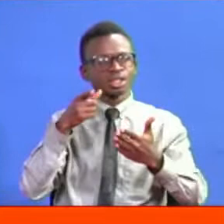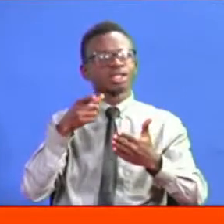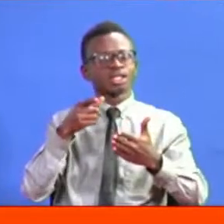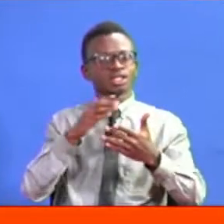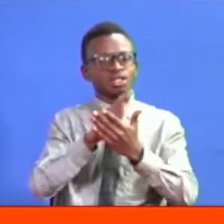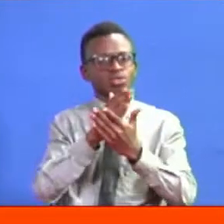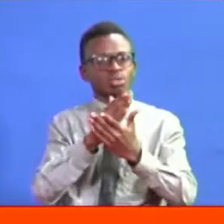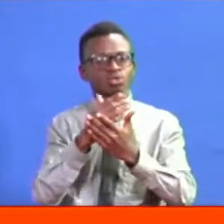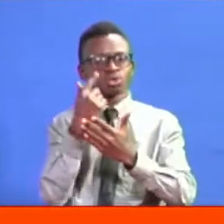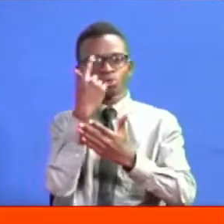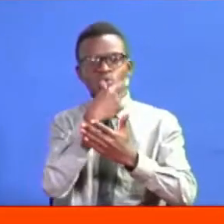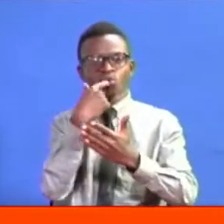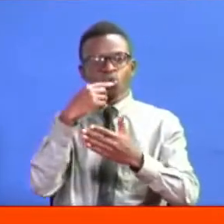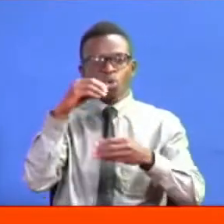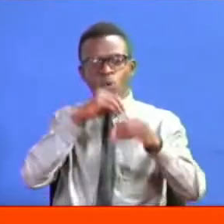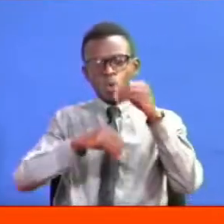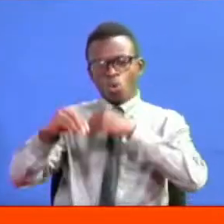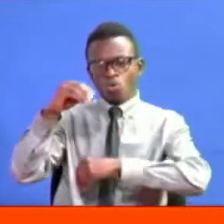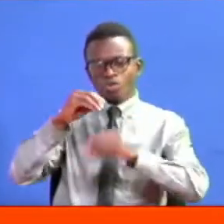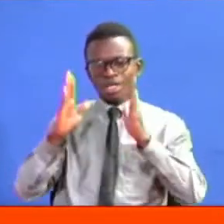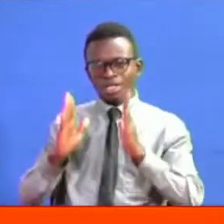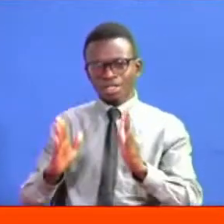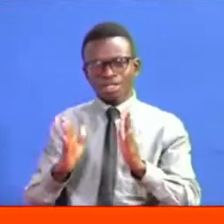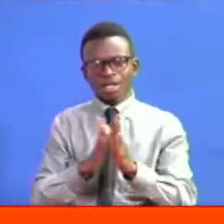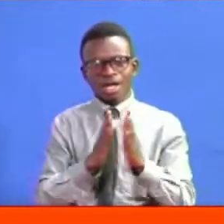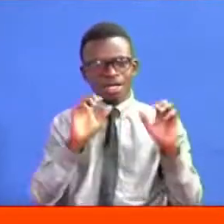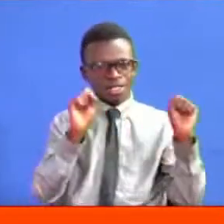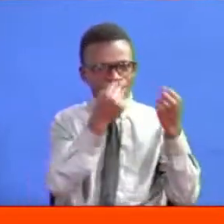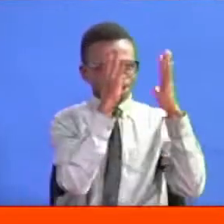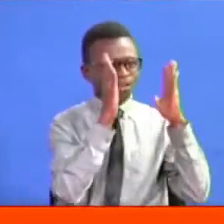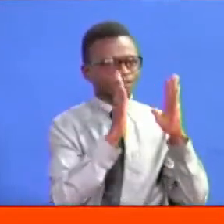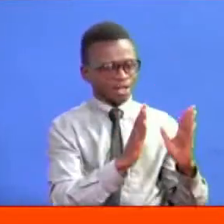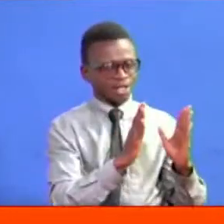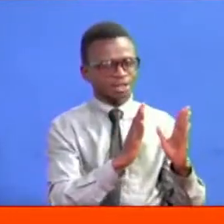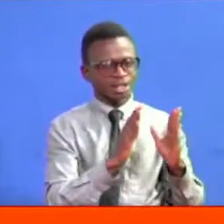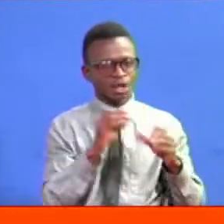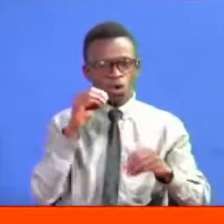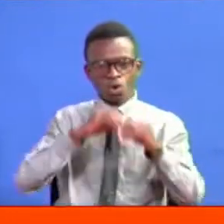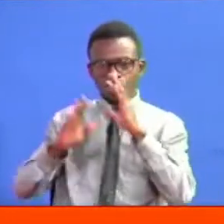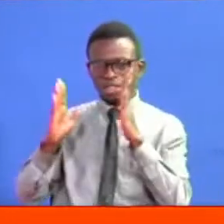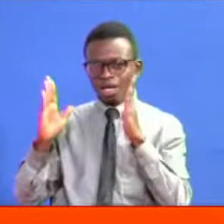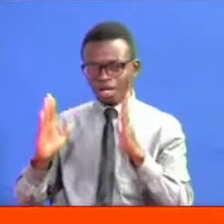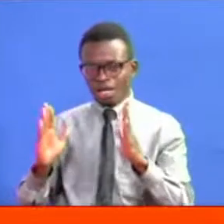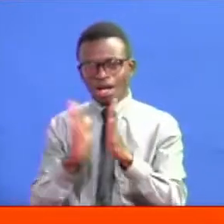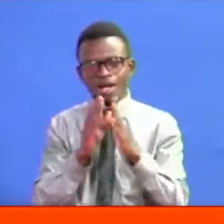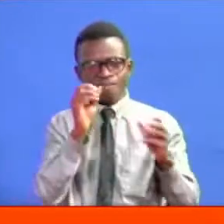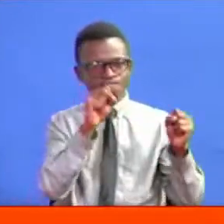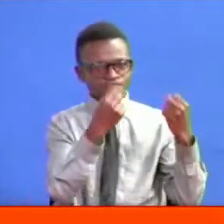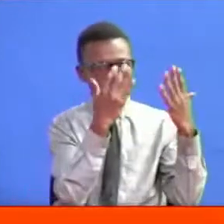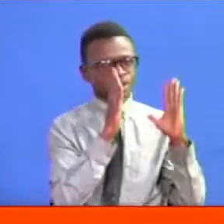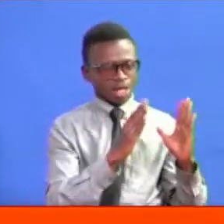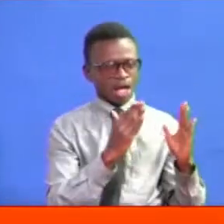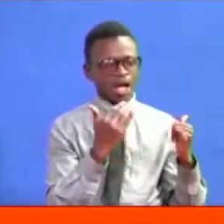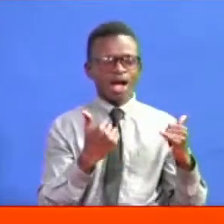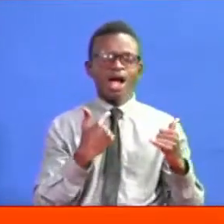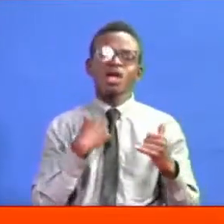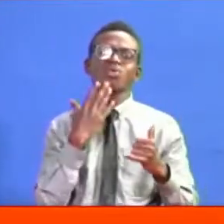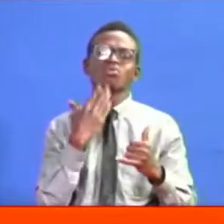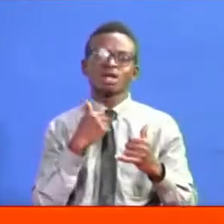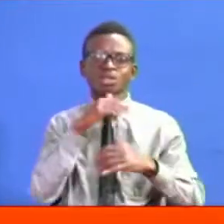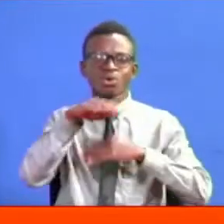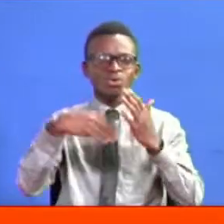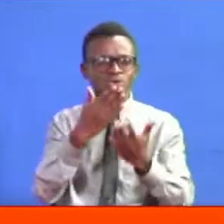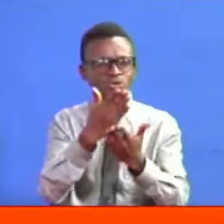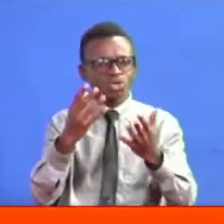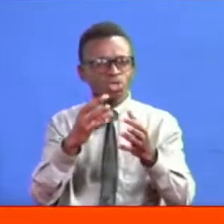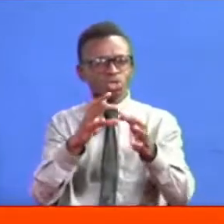ya wafisadi na wakombozi. Wafisadi na kwa hivyo mimi nataka tukubaliane ya